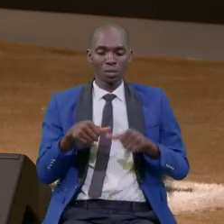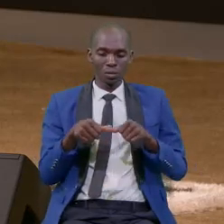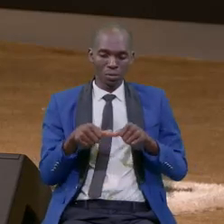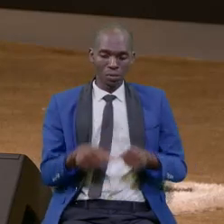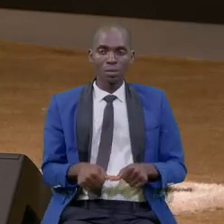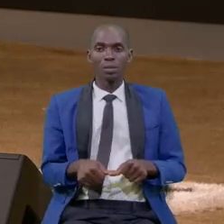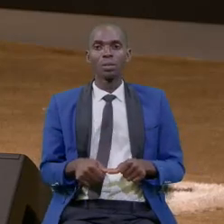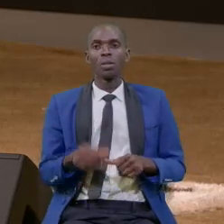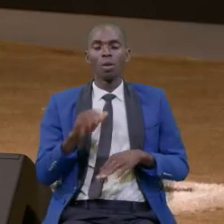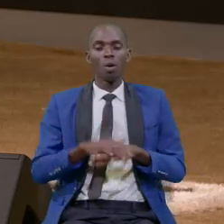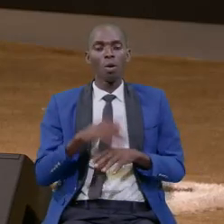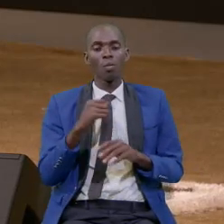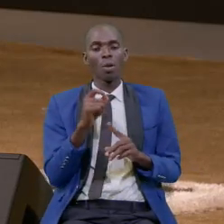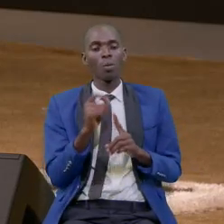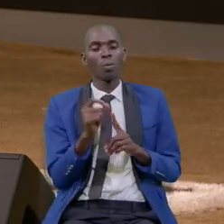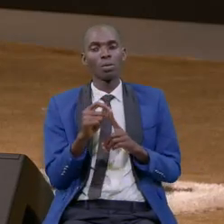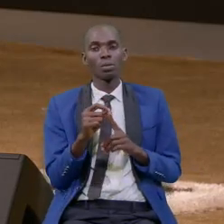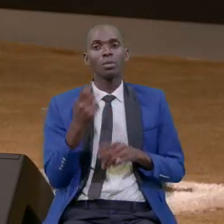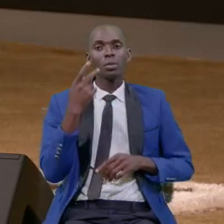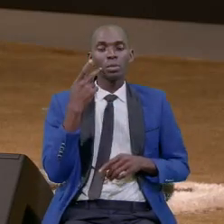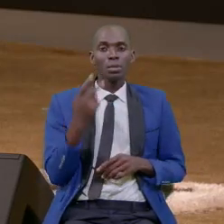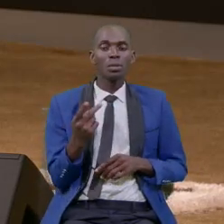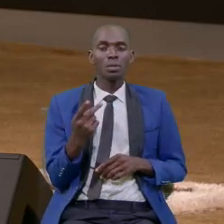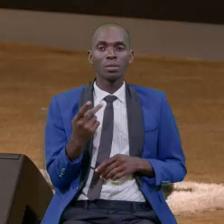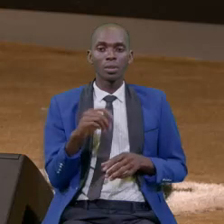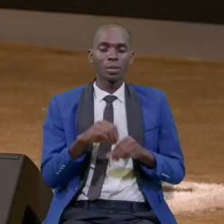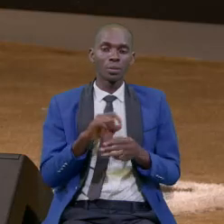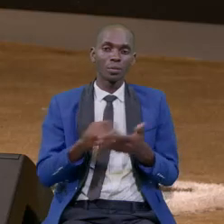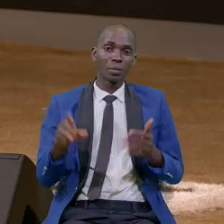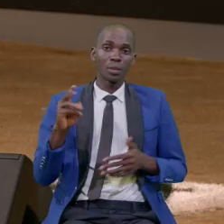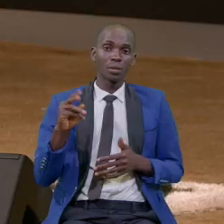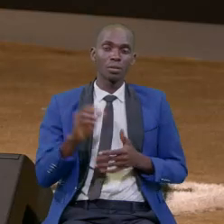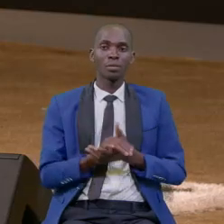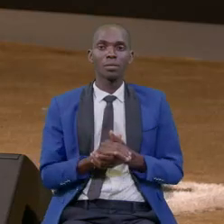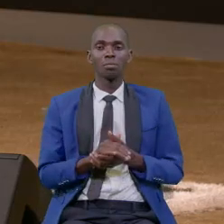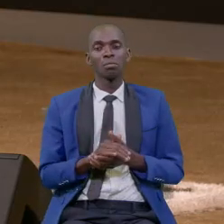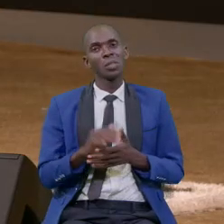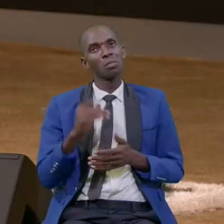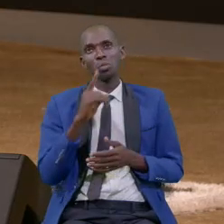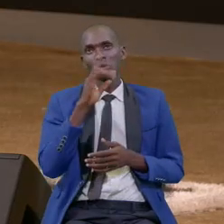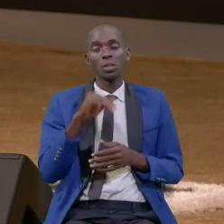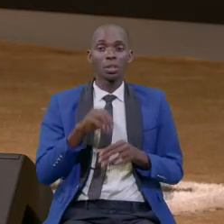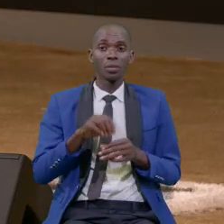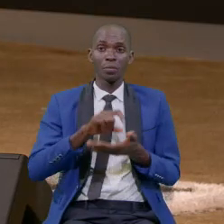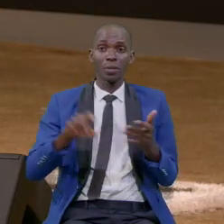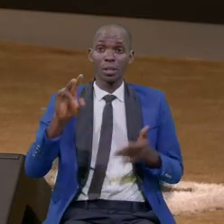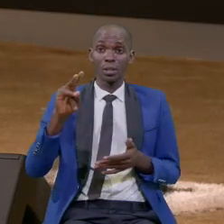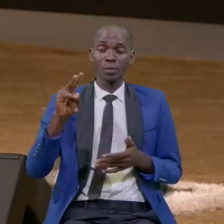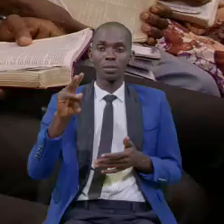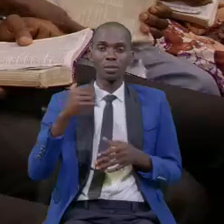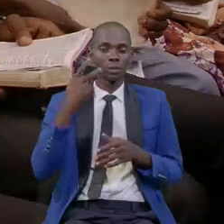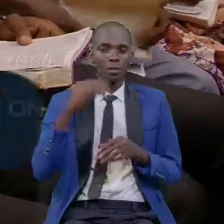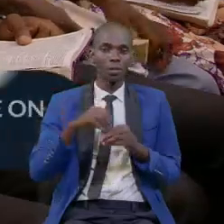upon the wall. Look at verse 16 there. Verse 17. In verse